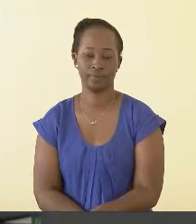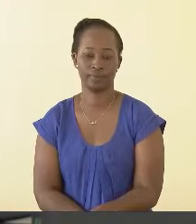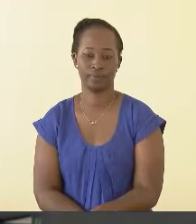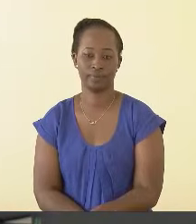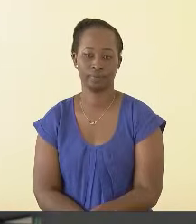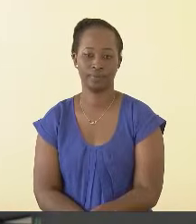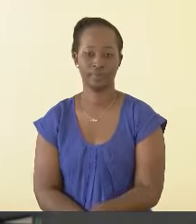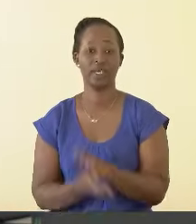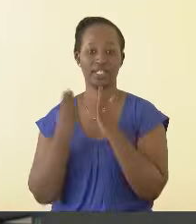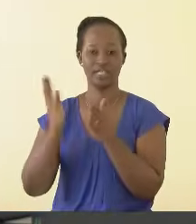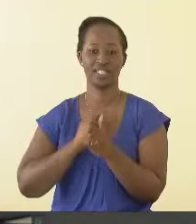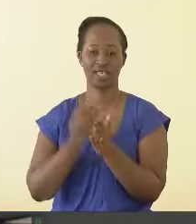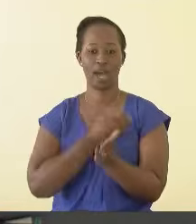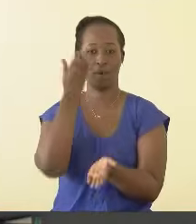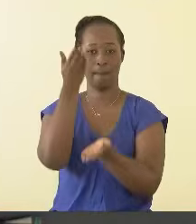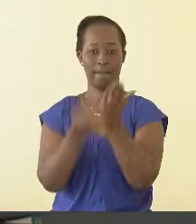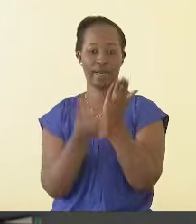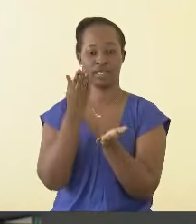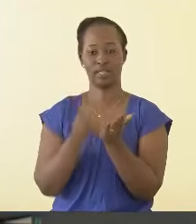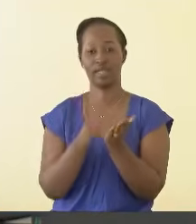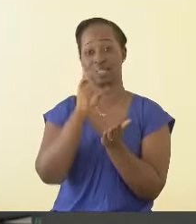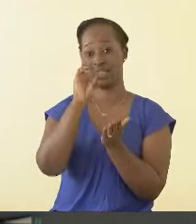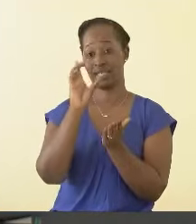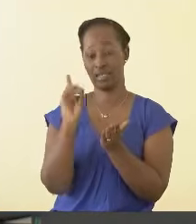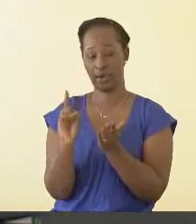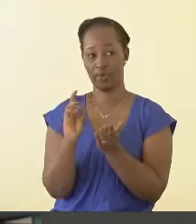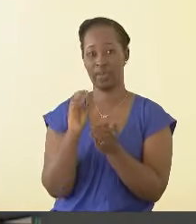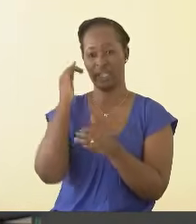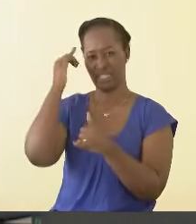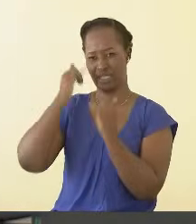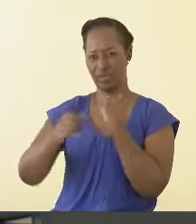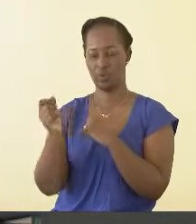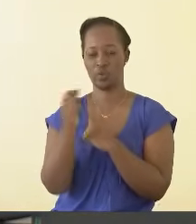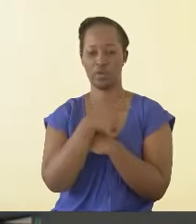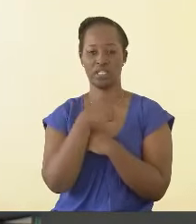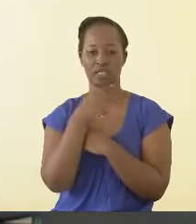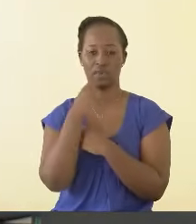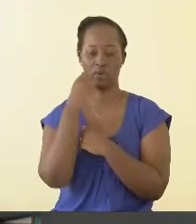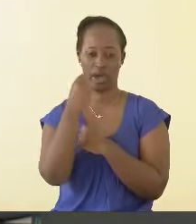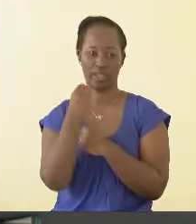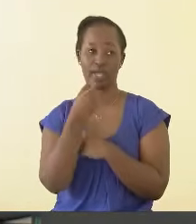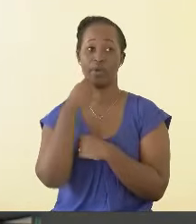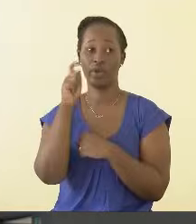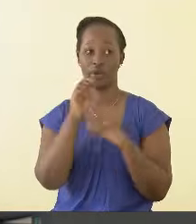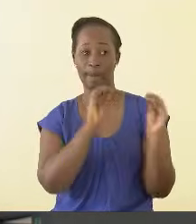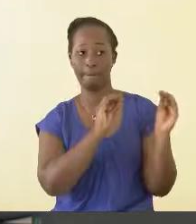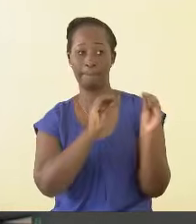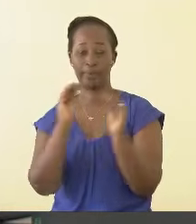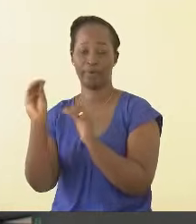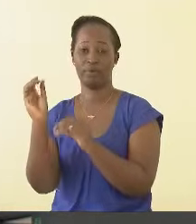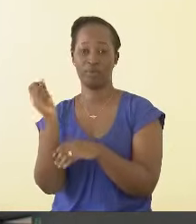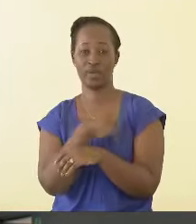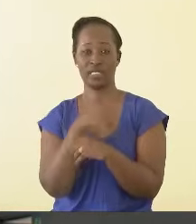2,600,000. So this is our balance carried down at the end of May, which must be taken to the month of